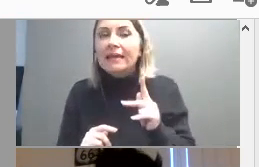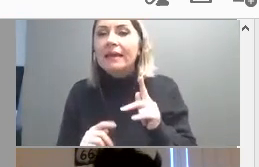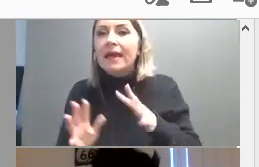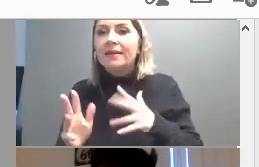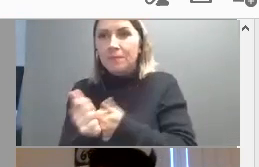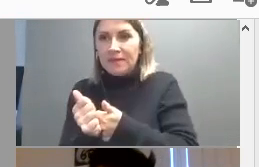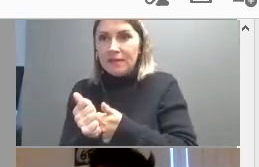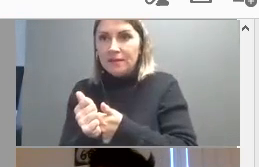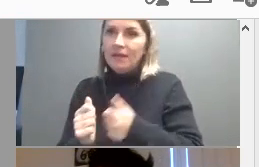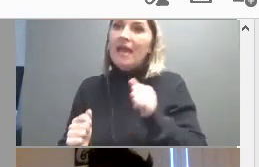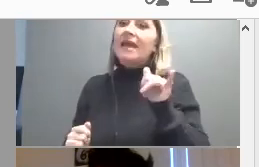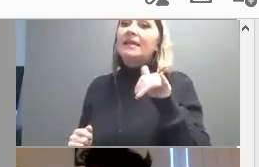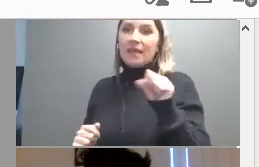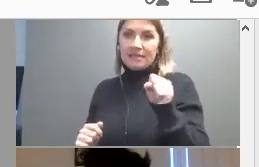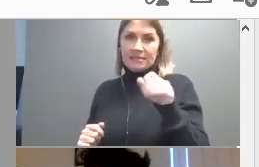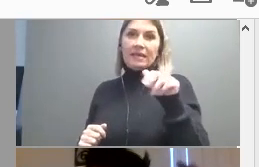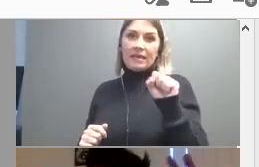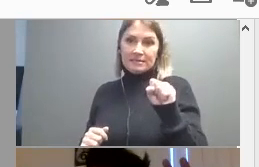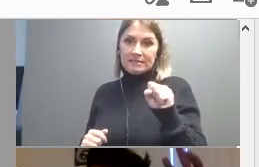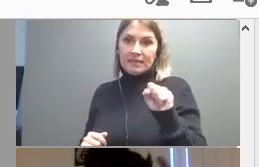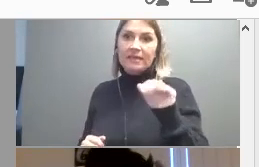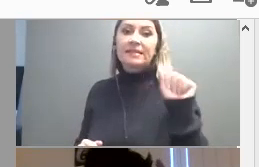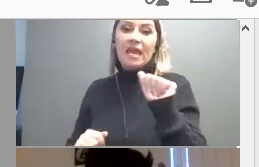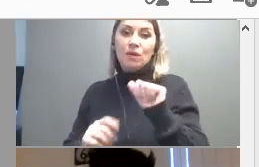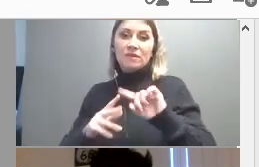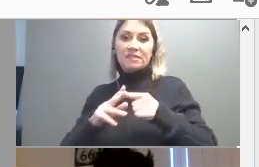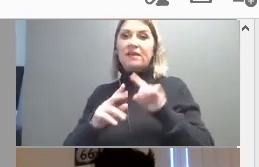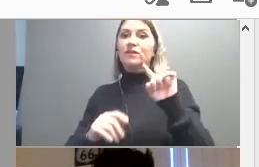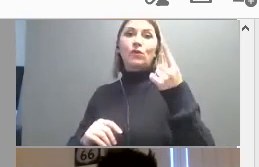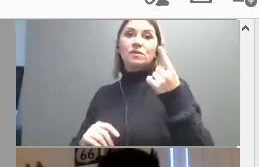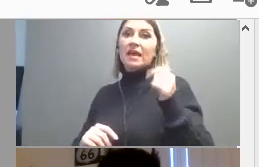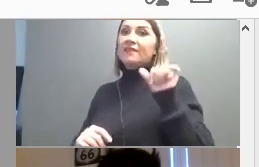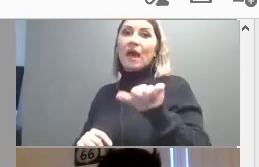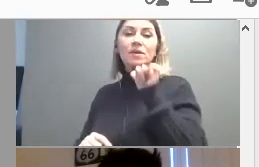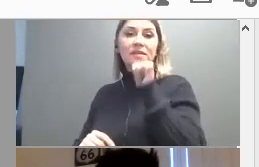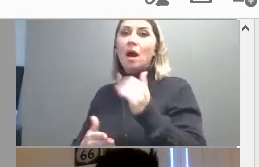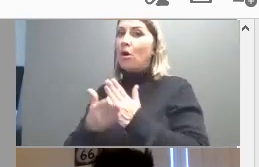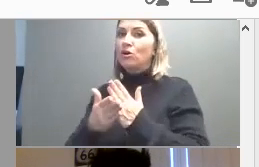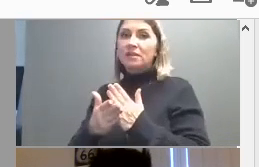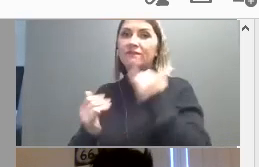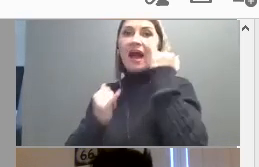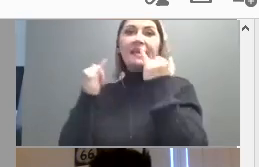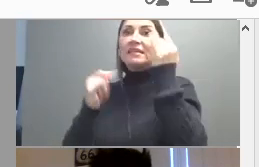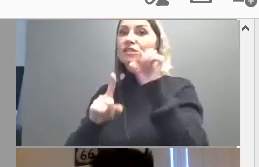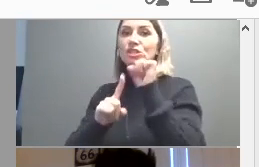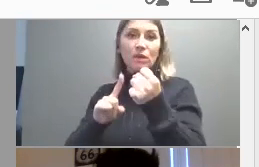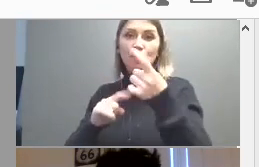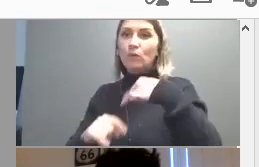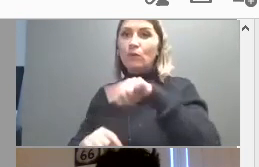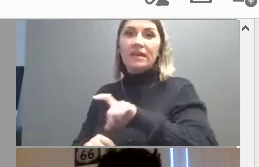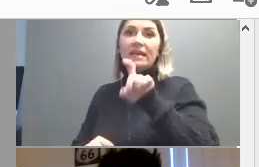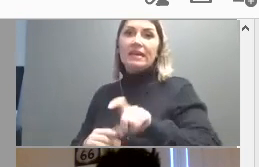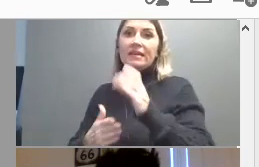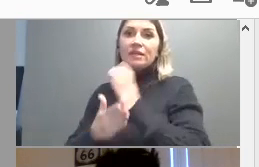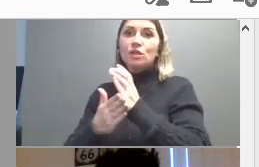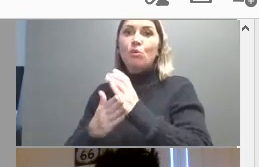update. Uh, yes, because A was discovered first, and that was not part of the ideal situation where we needed to explore B